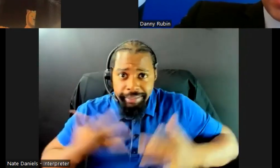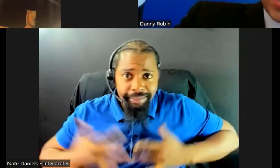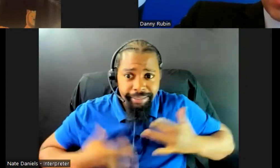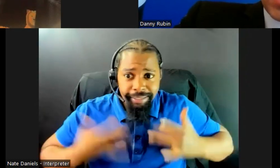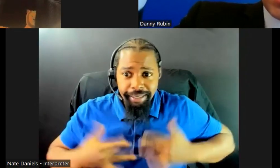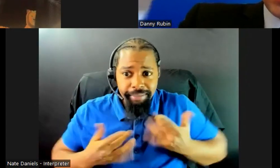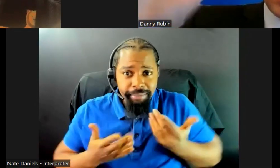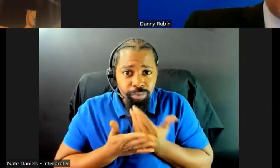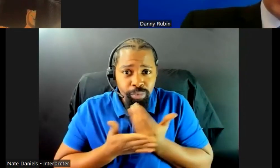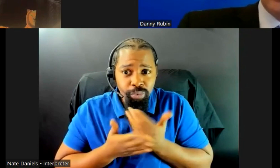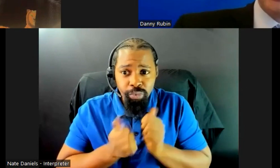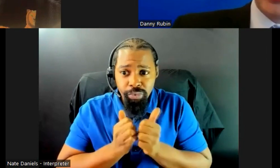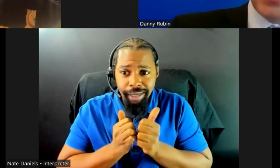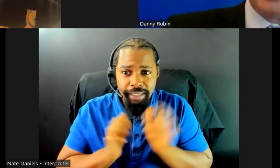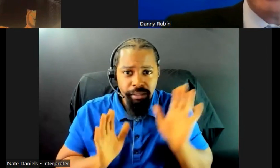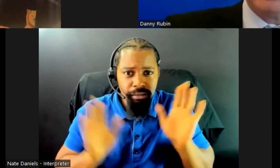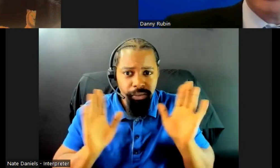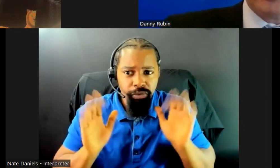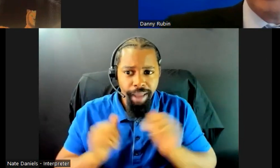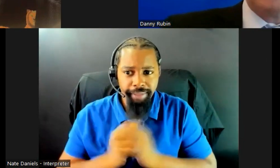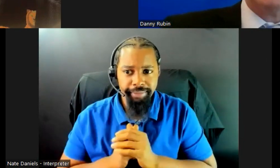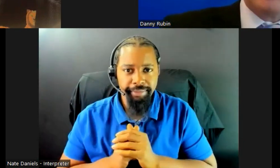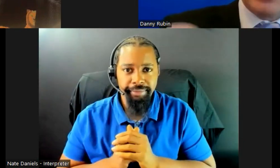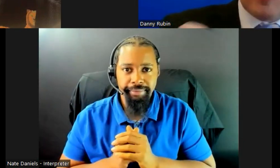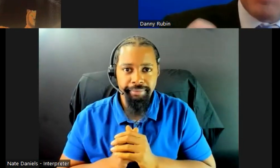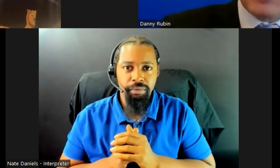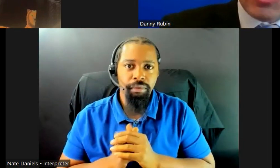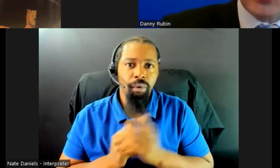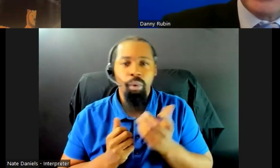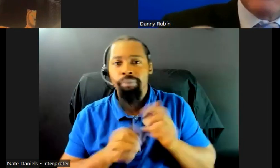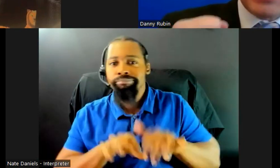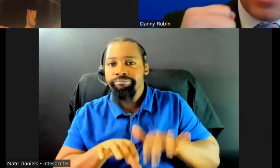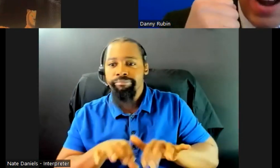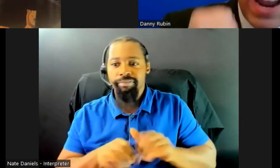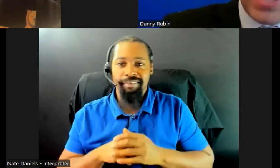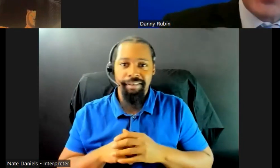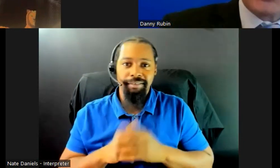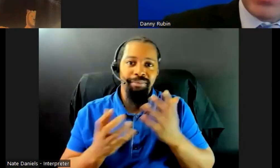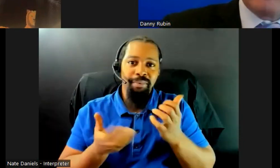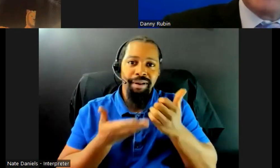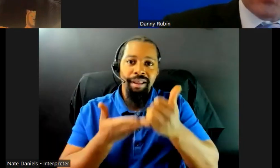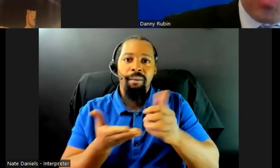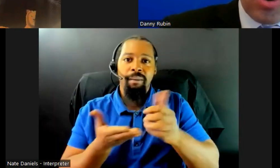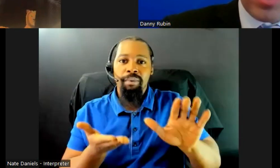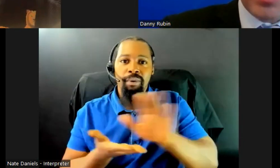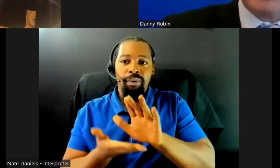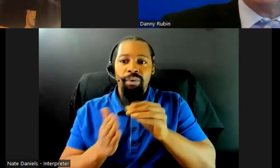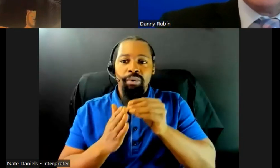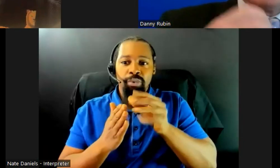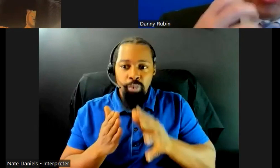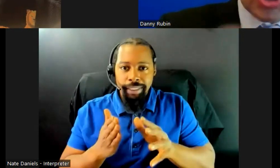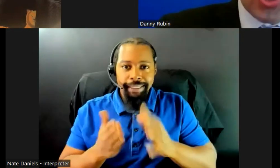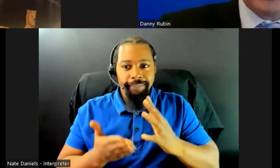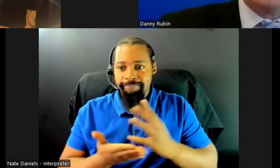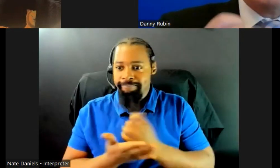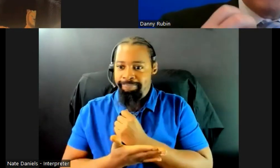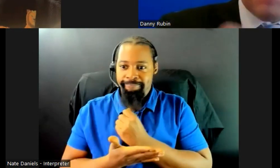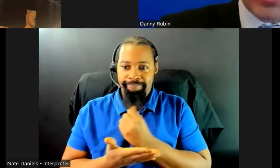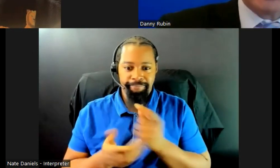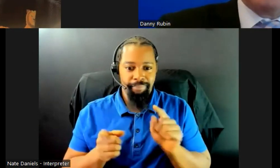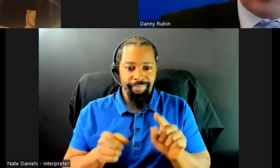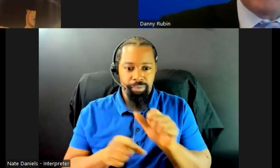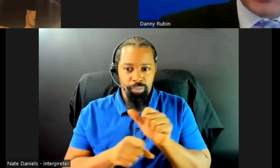idea of this contest? Let me know in the chat. You know, we really want to help your students get their hands around this work and